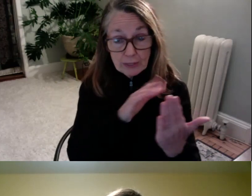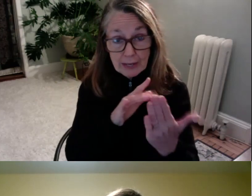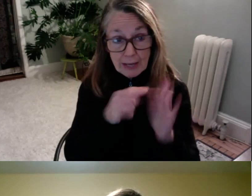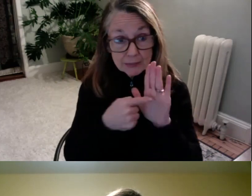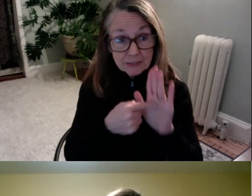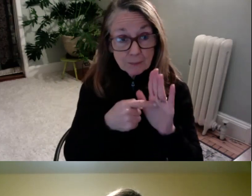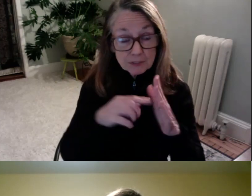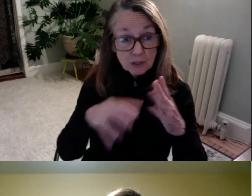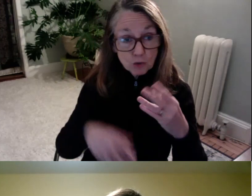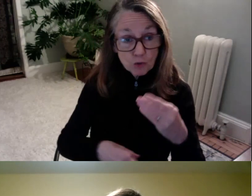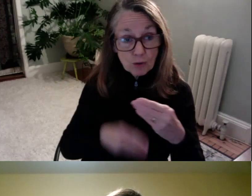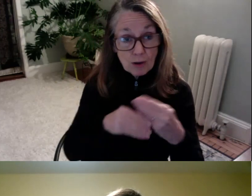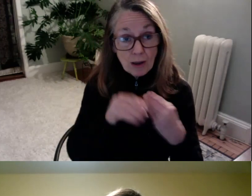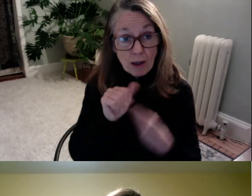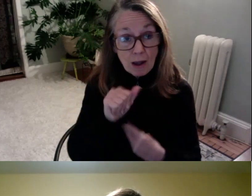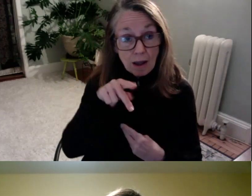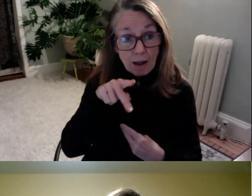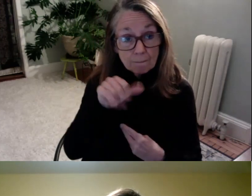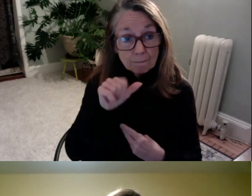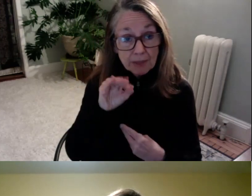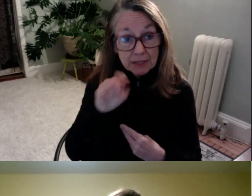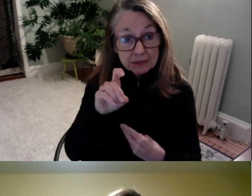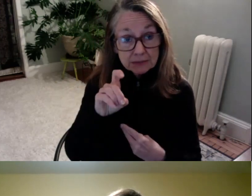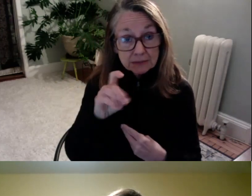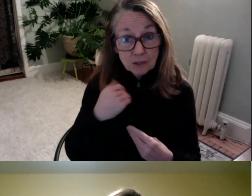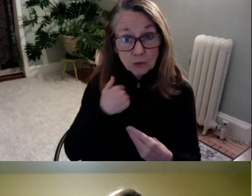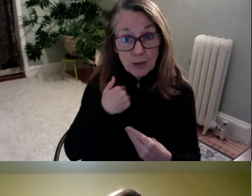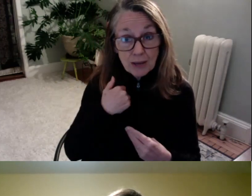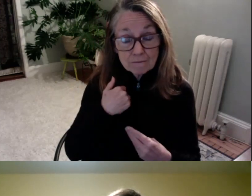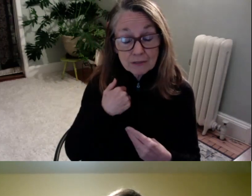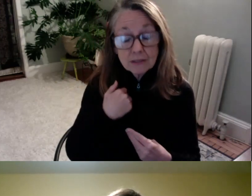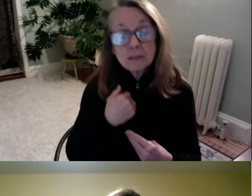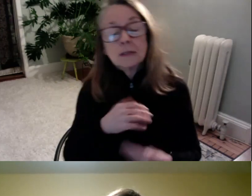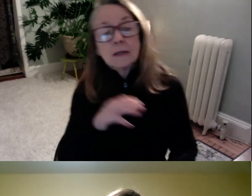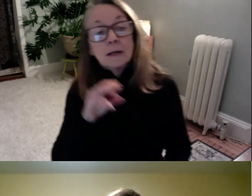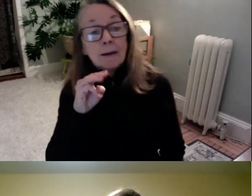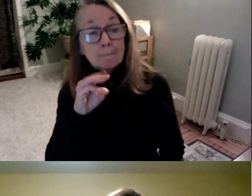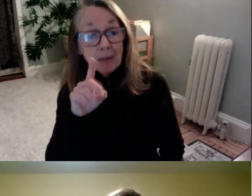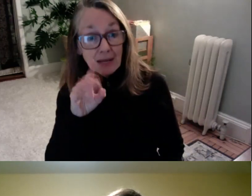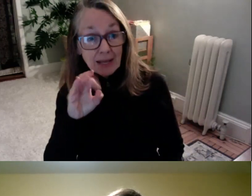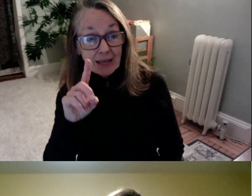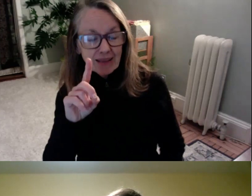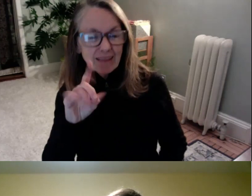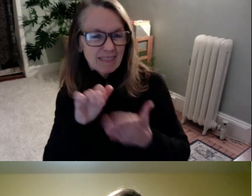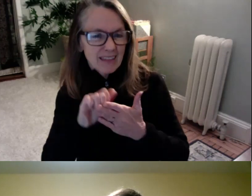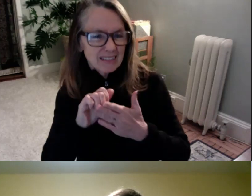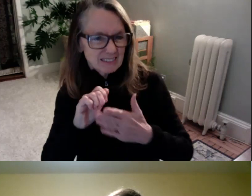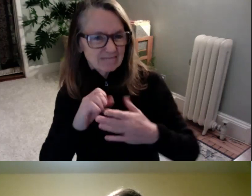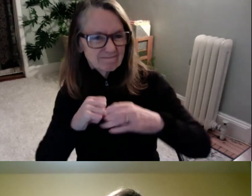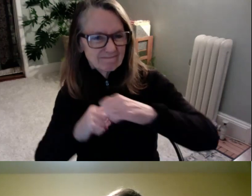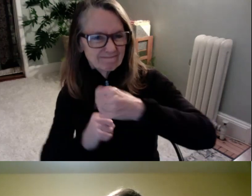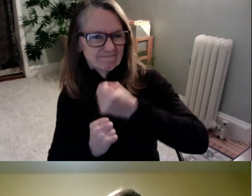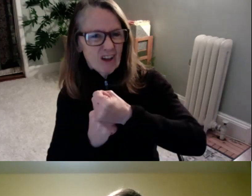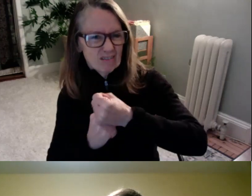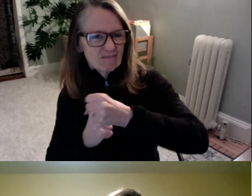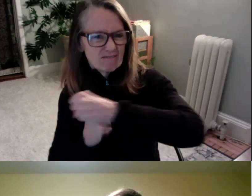you had in your PowerPoint? So Medicaid, because it serves as the backbone, it's the population that we have